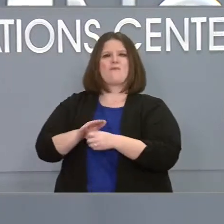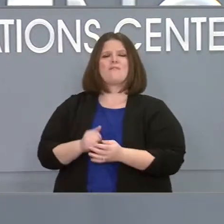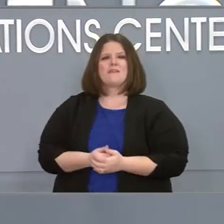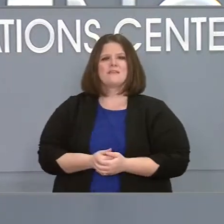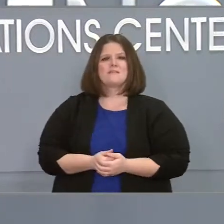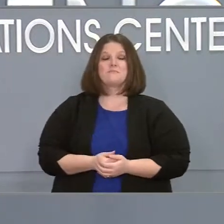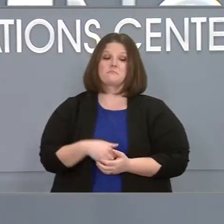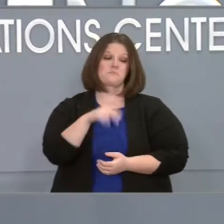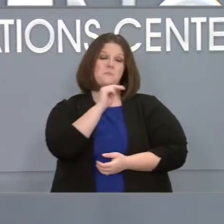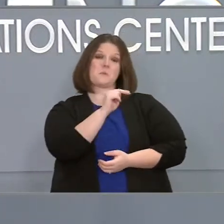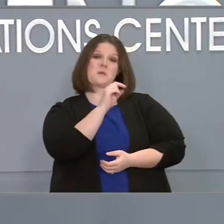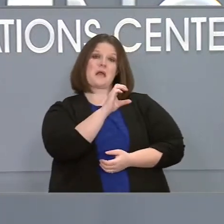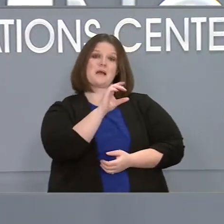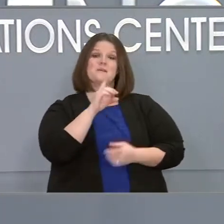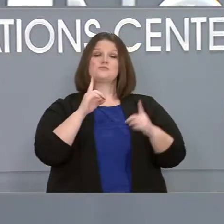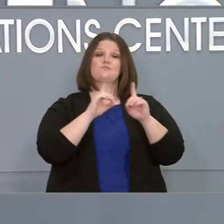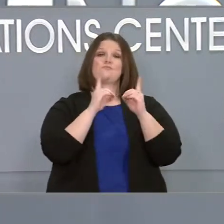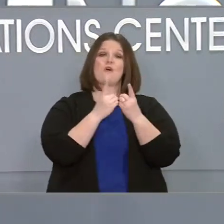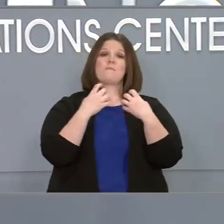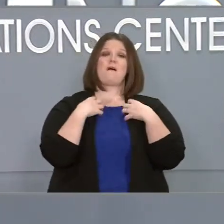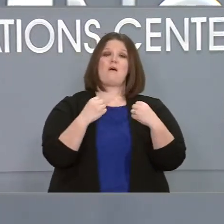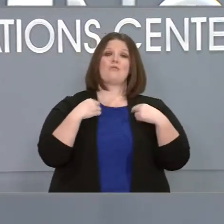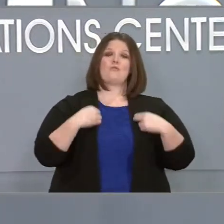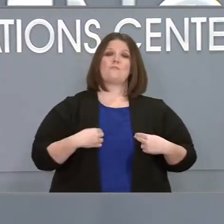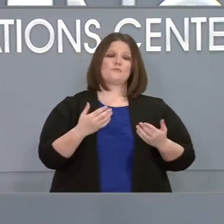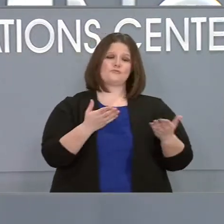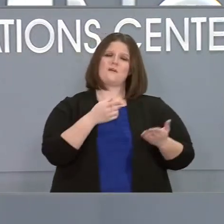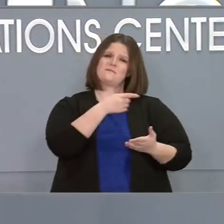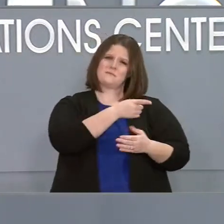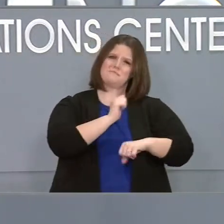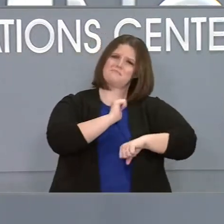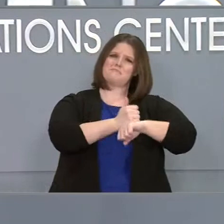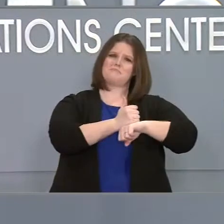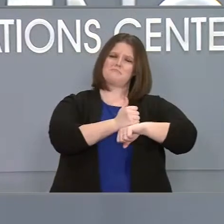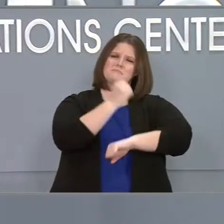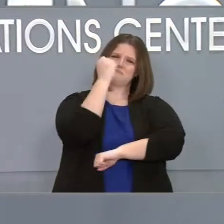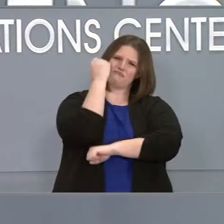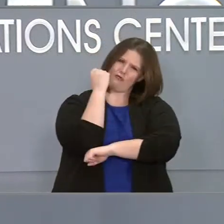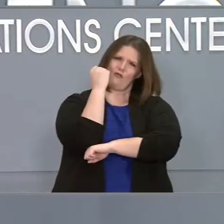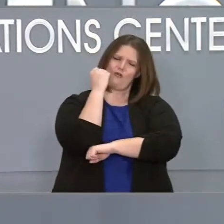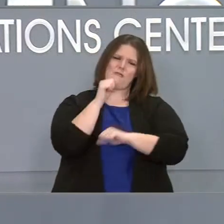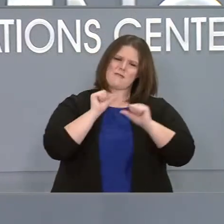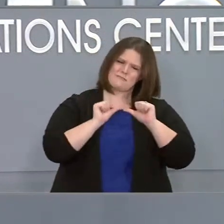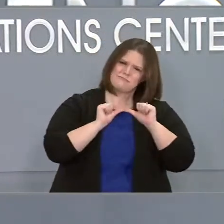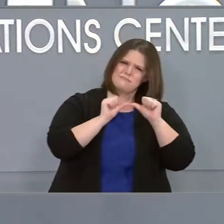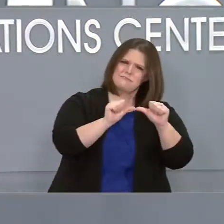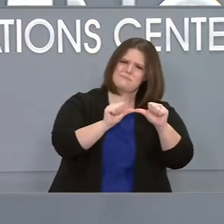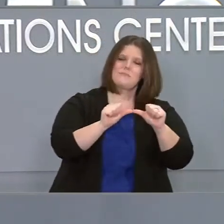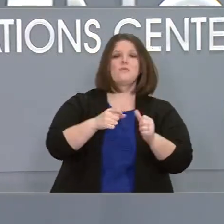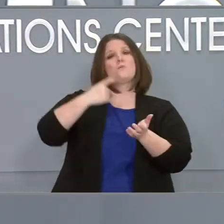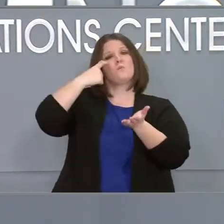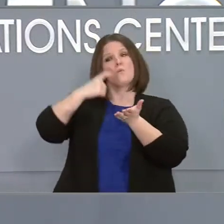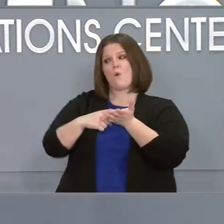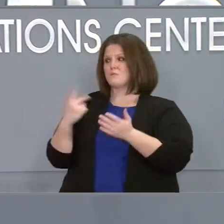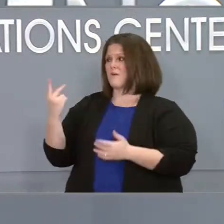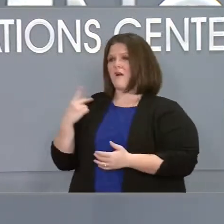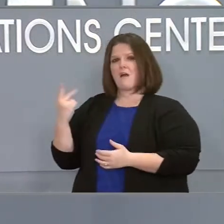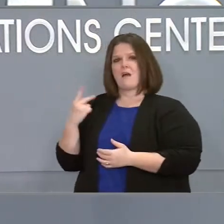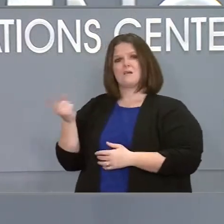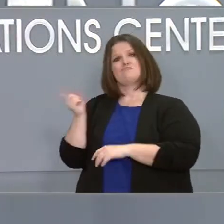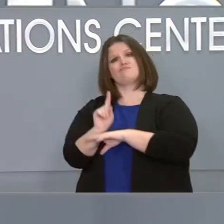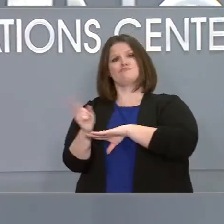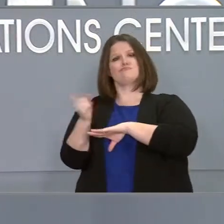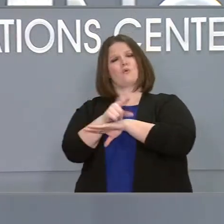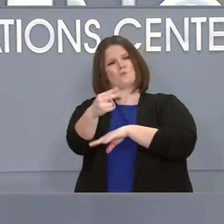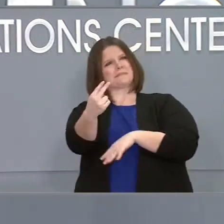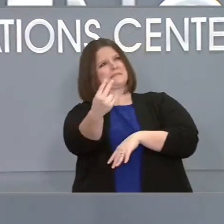to continue to carry out its mission. And while you see the governor and myself at the podium of these briefings, what you don't